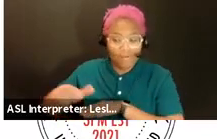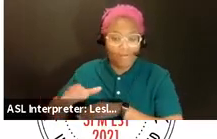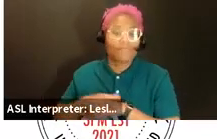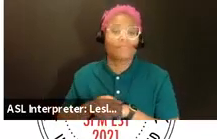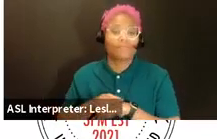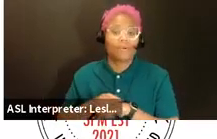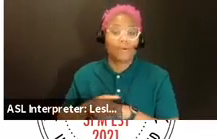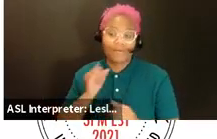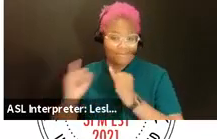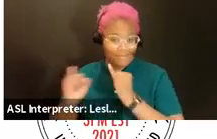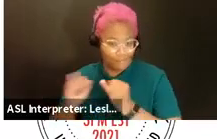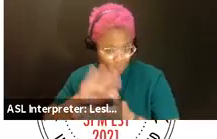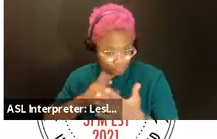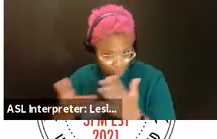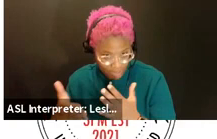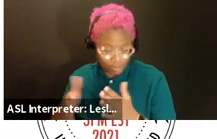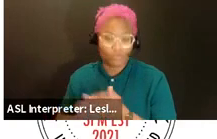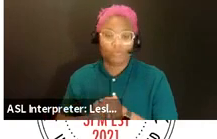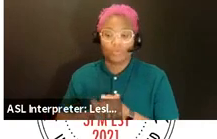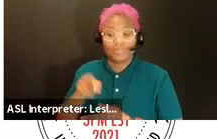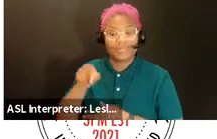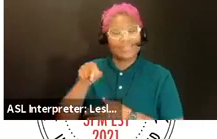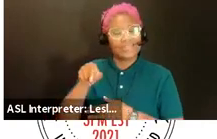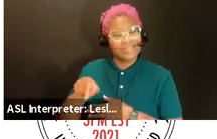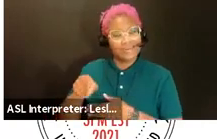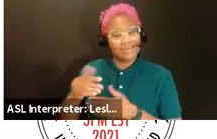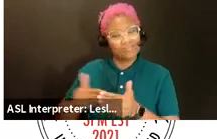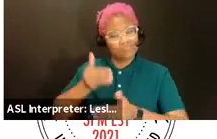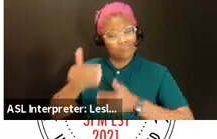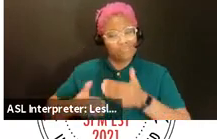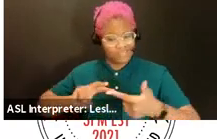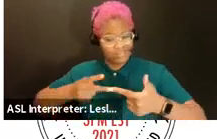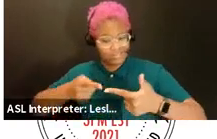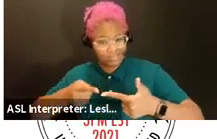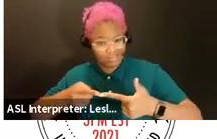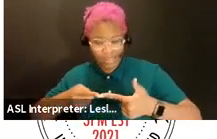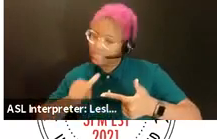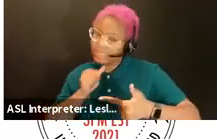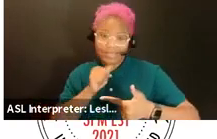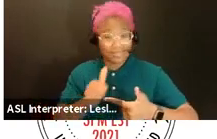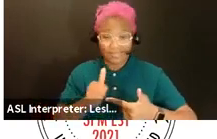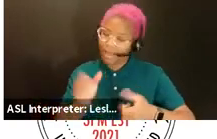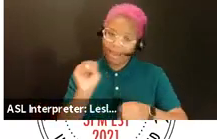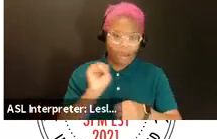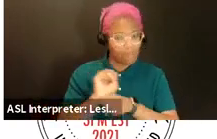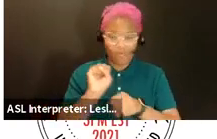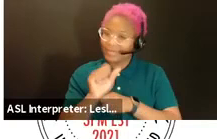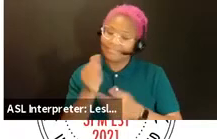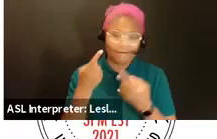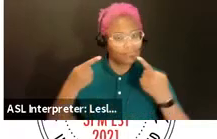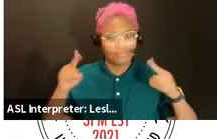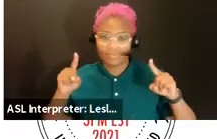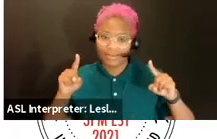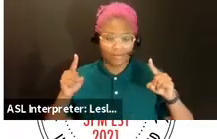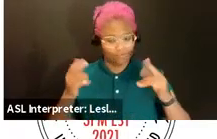a consular interview. This part of the process, the second part of the process, is not working normally. It's not working normally